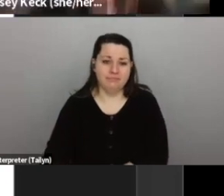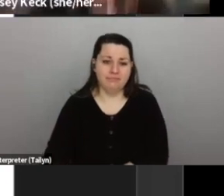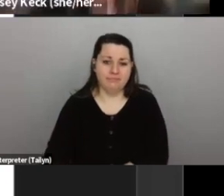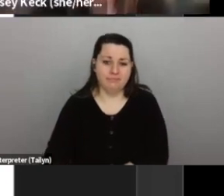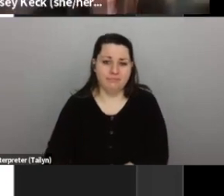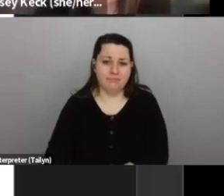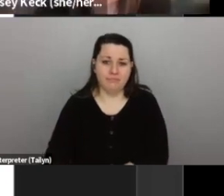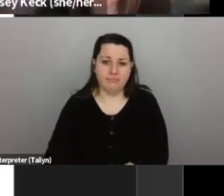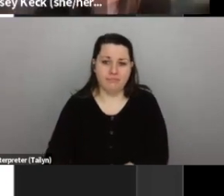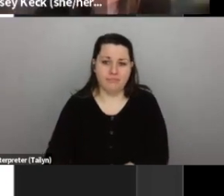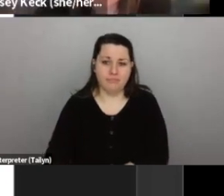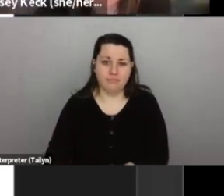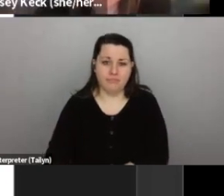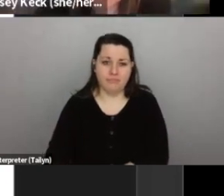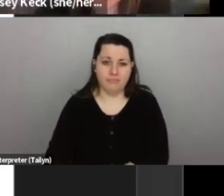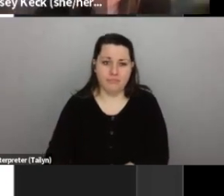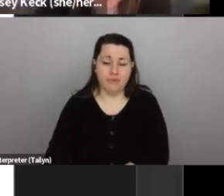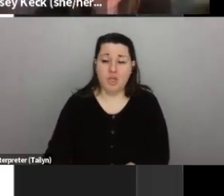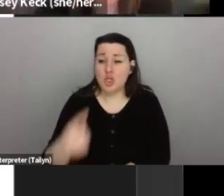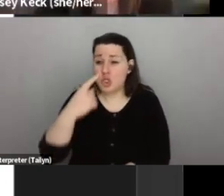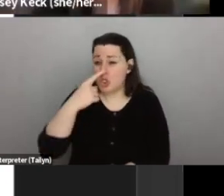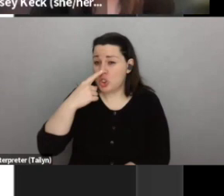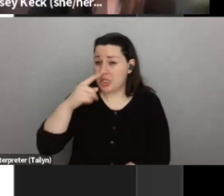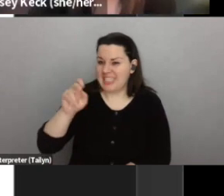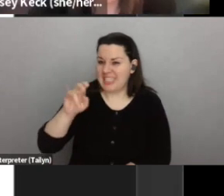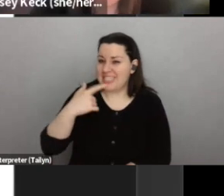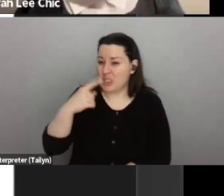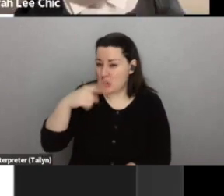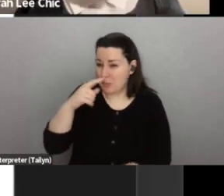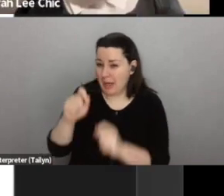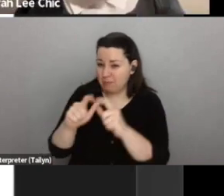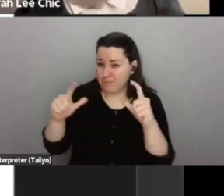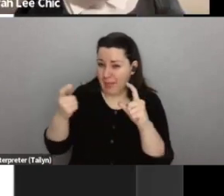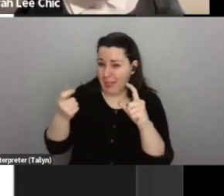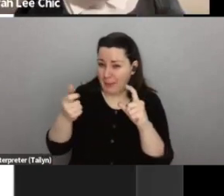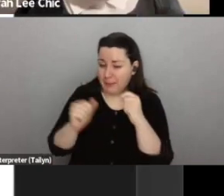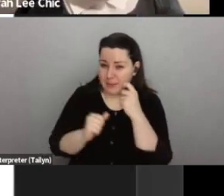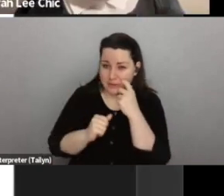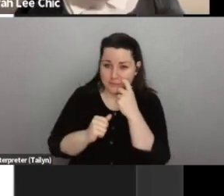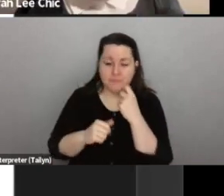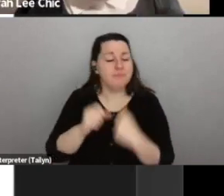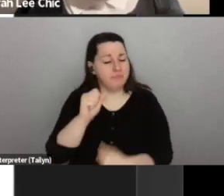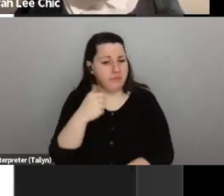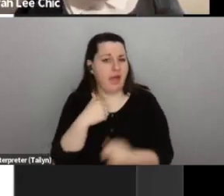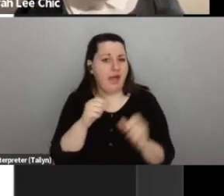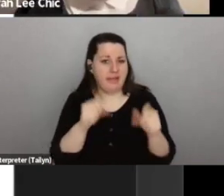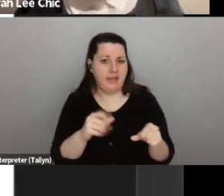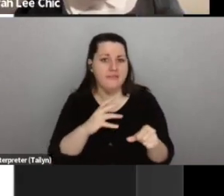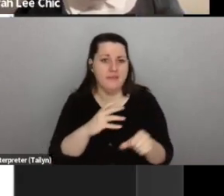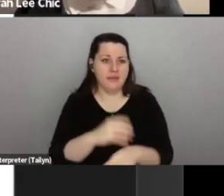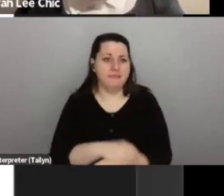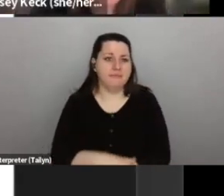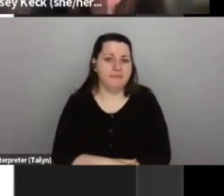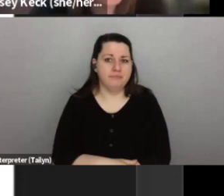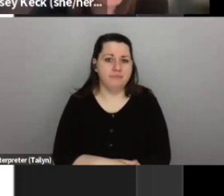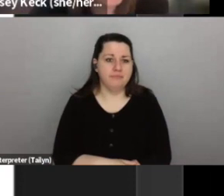Sarah, if you could, would you mind making it just zooming in a little bit if you can? Yeah, I should be able to do that. That's fine.